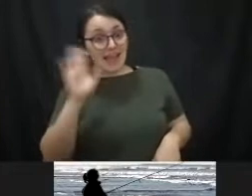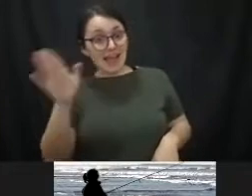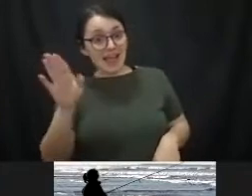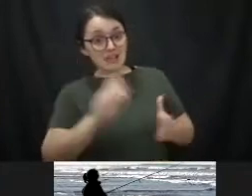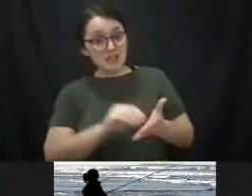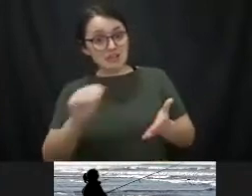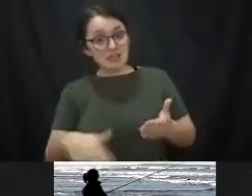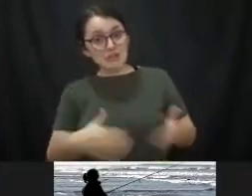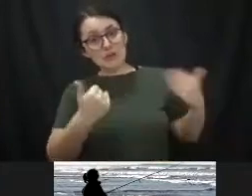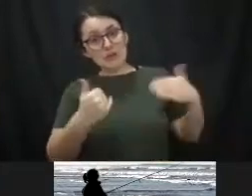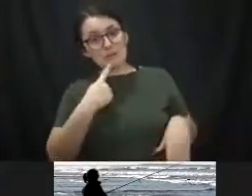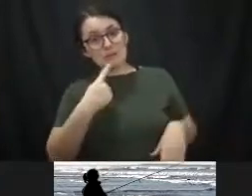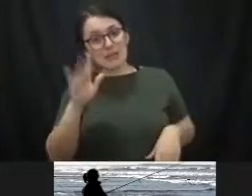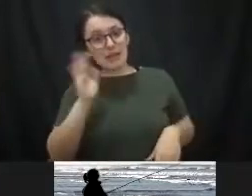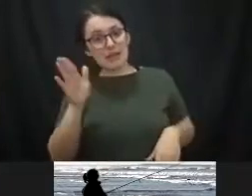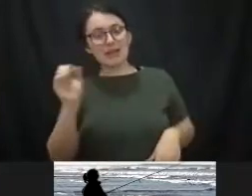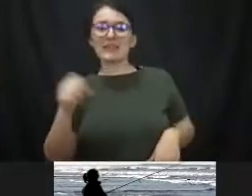on. Yes.